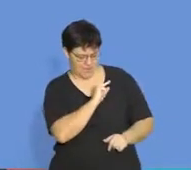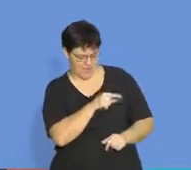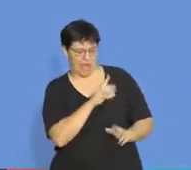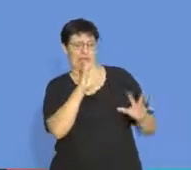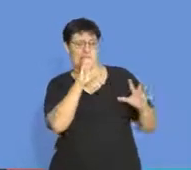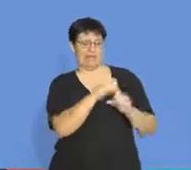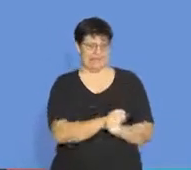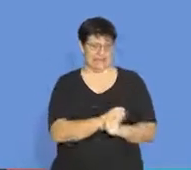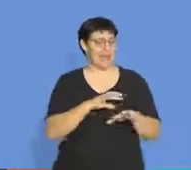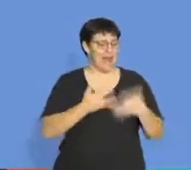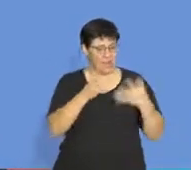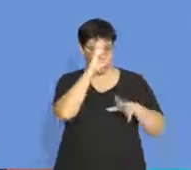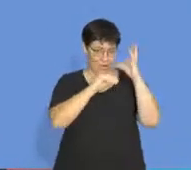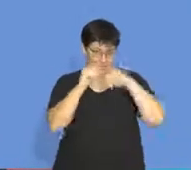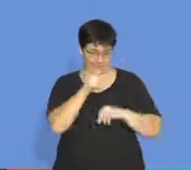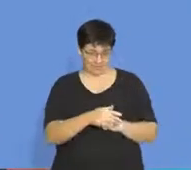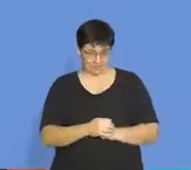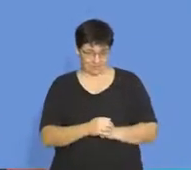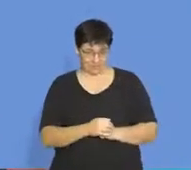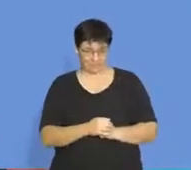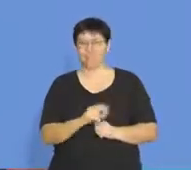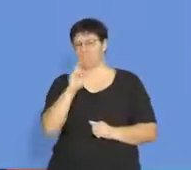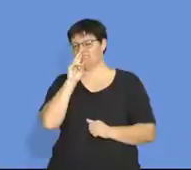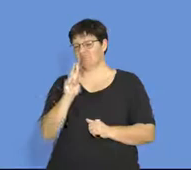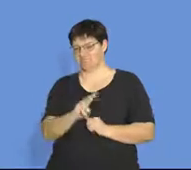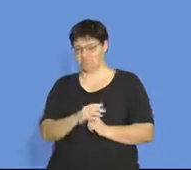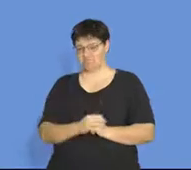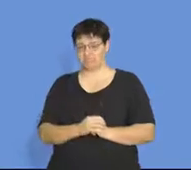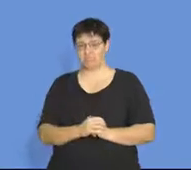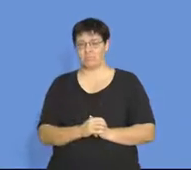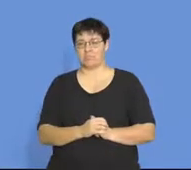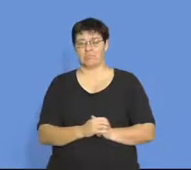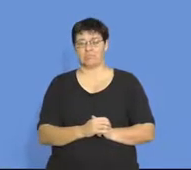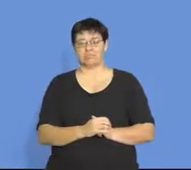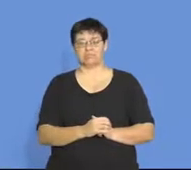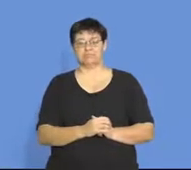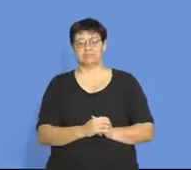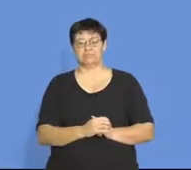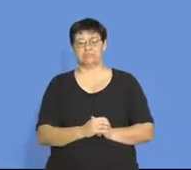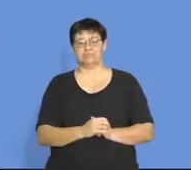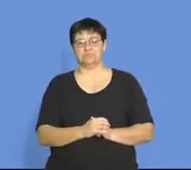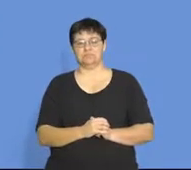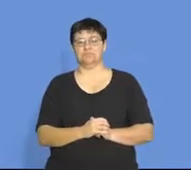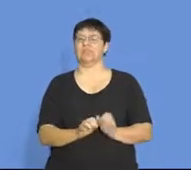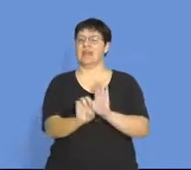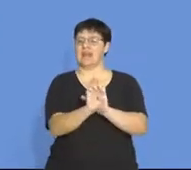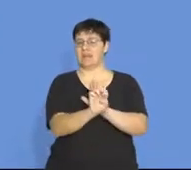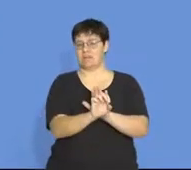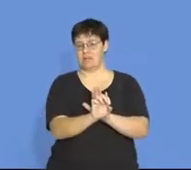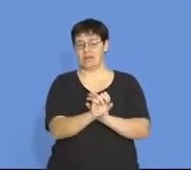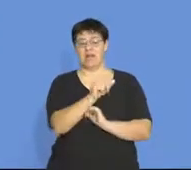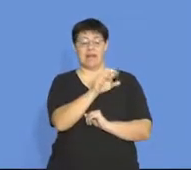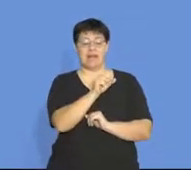how we learn our mathematics, right? So let's have a look at it. Now, this is an example of